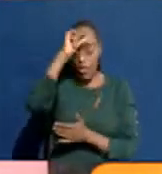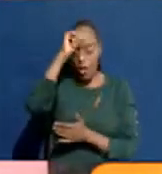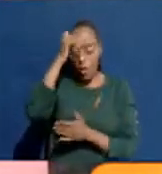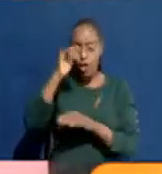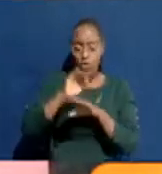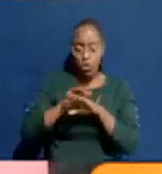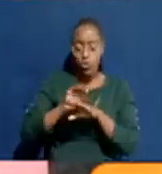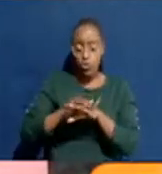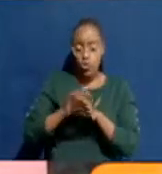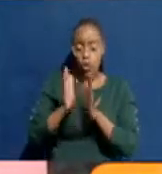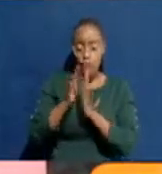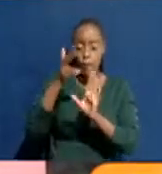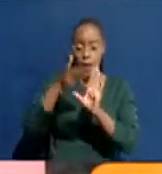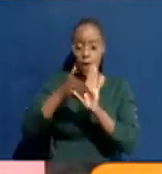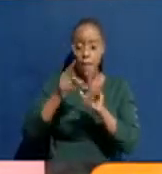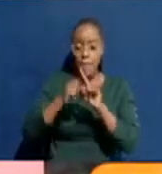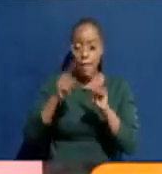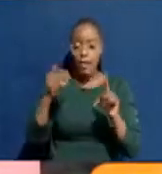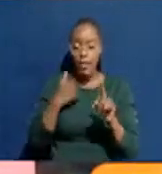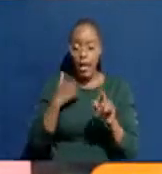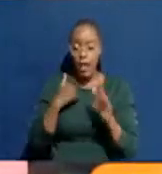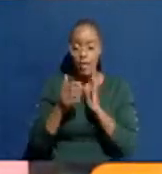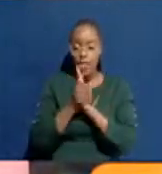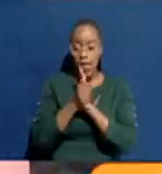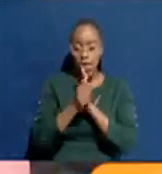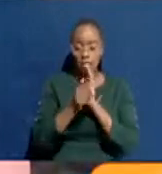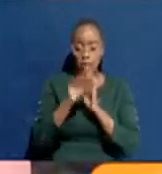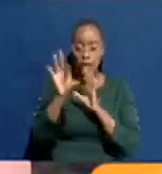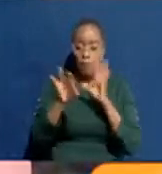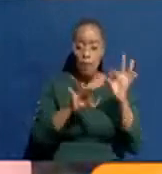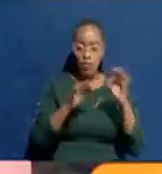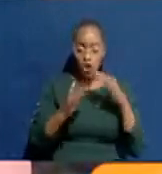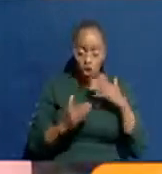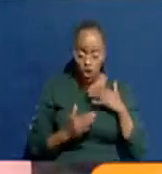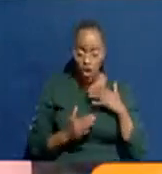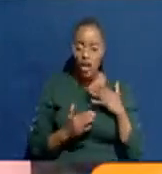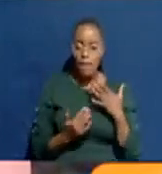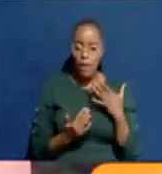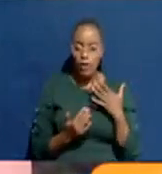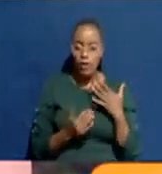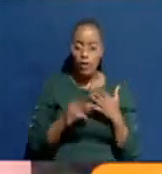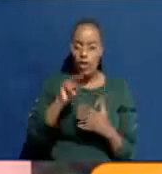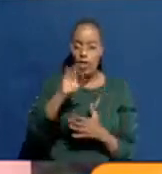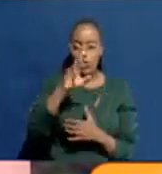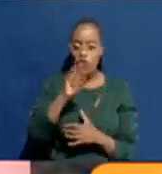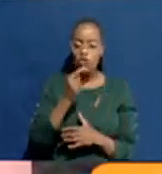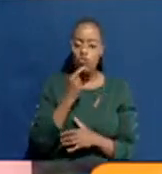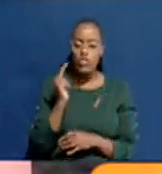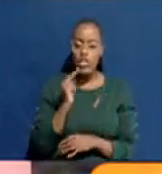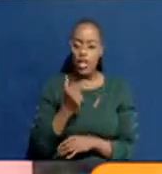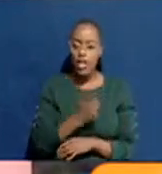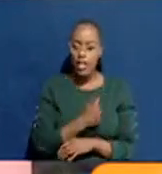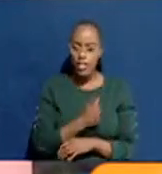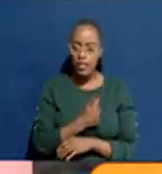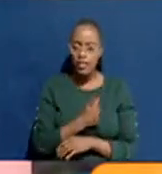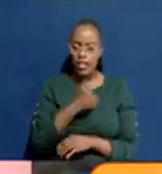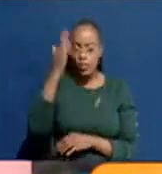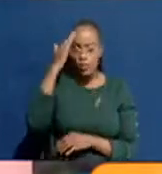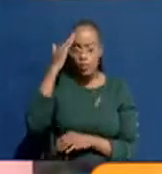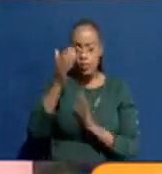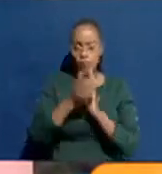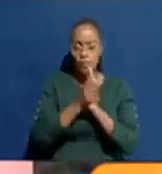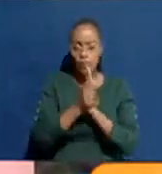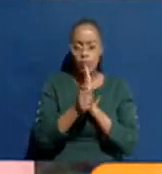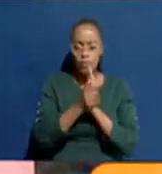commendable. But they put the experts together. And please, Honorable Nyoro, don't tell us that you know,